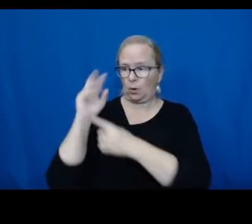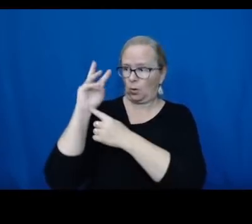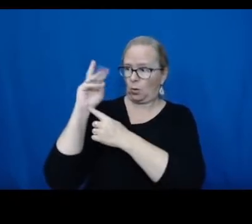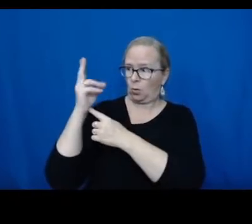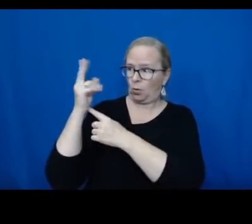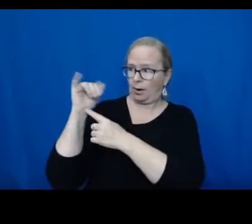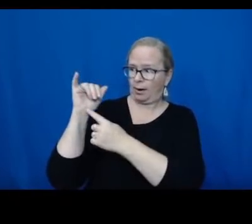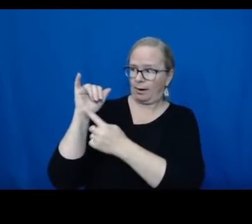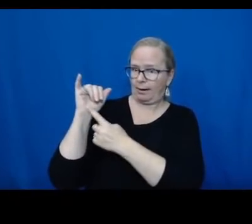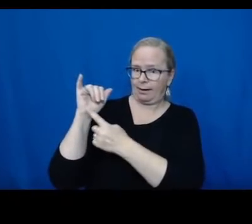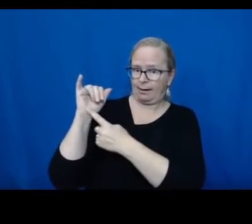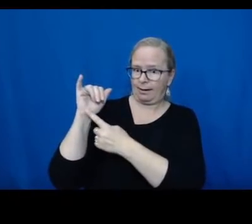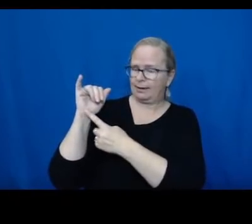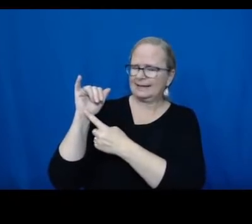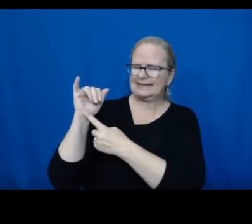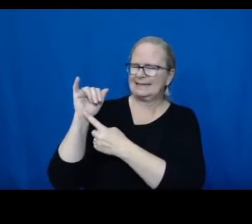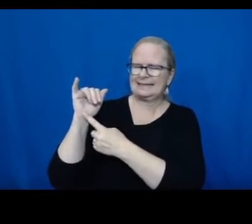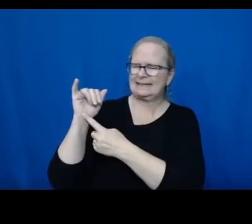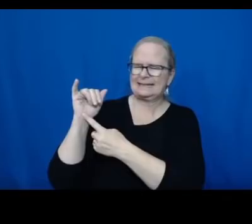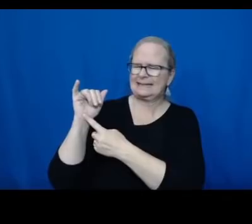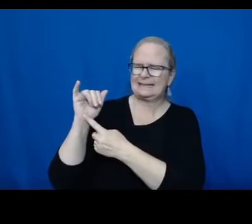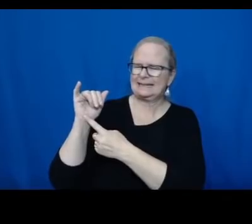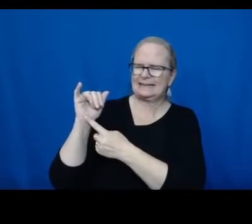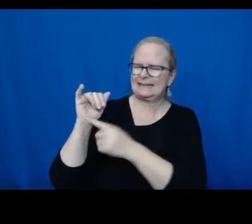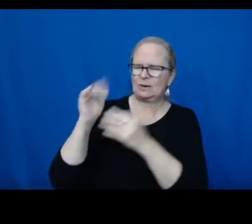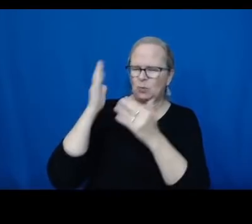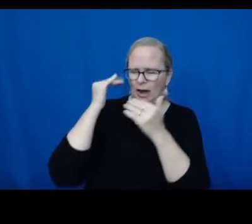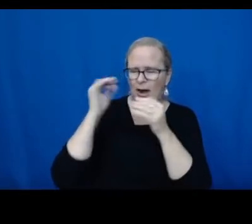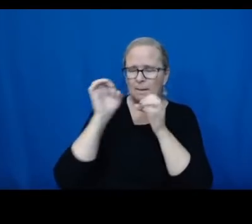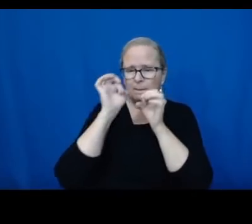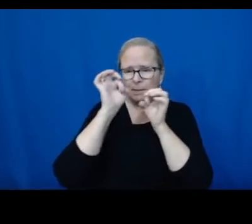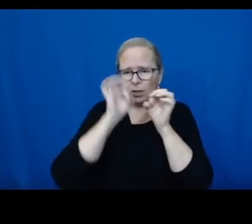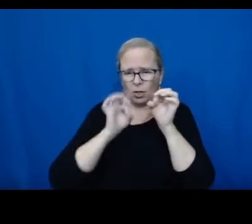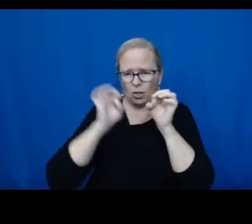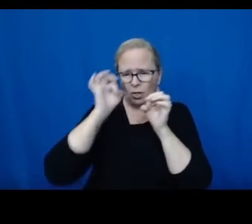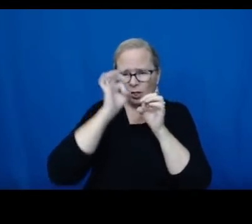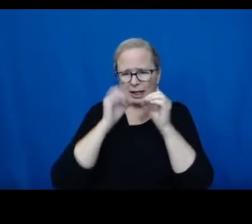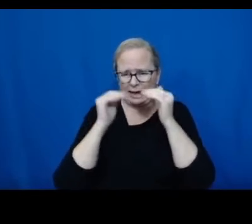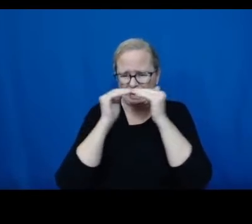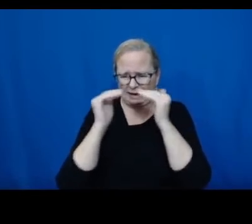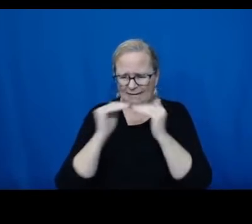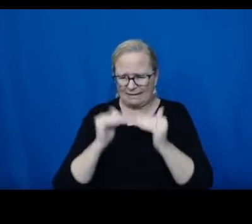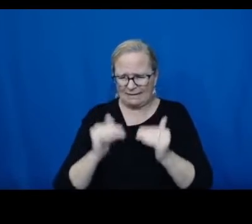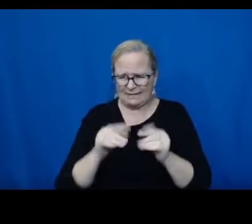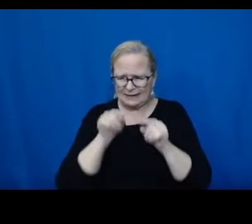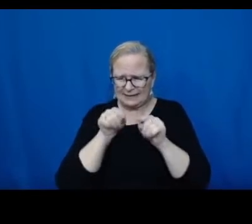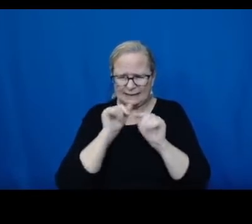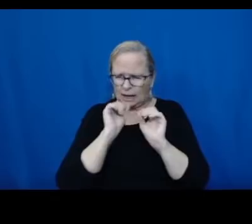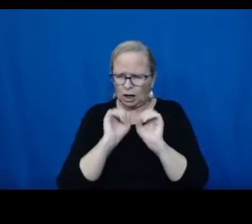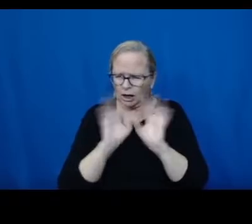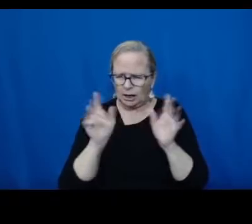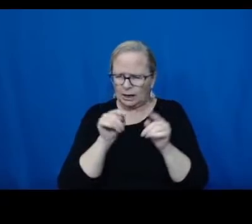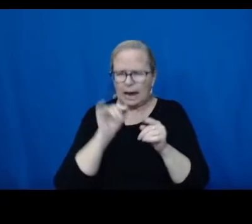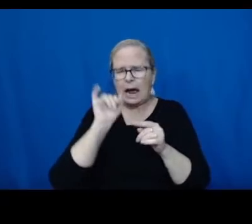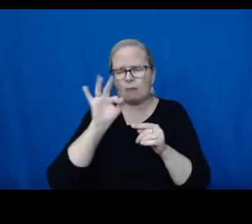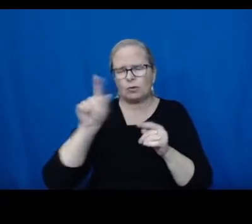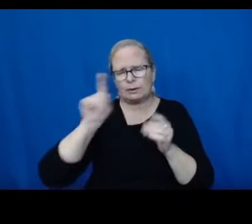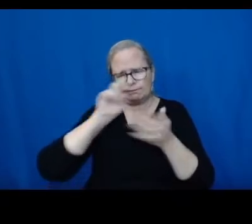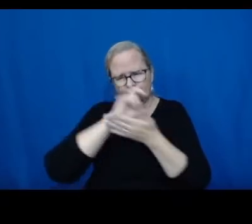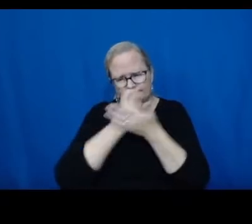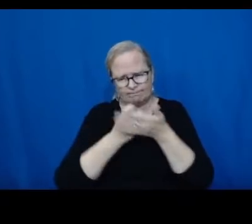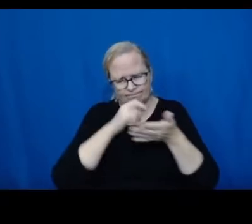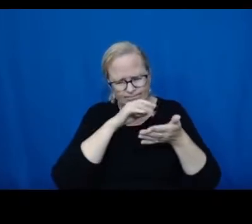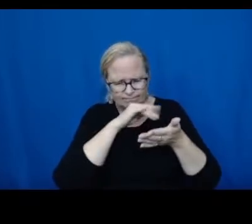test tube or in some animal models, there's little bits and pieces of data coming out that say that it gets onto and into cells